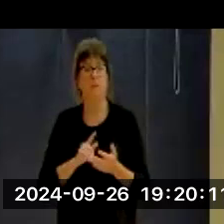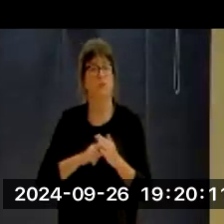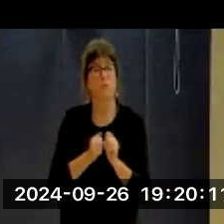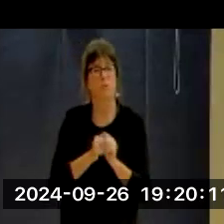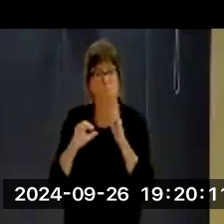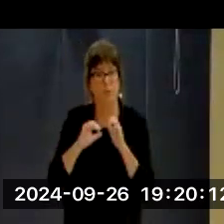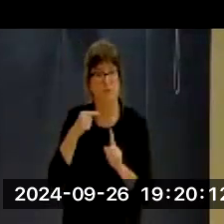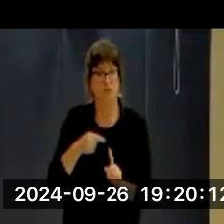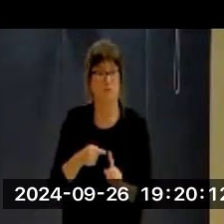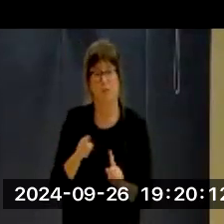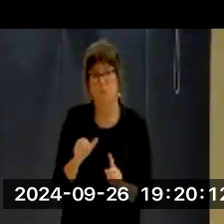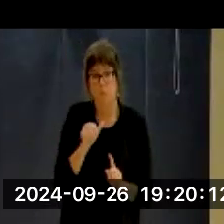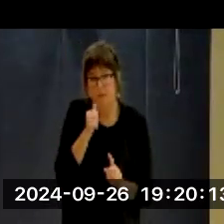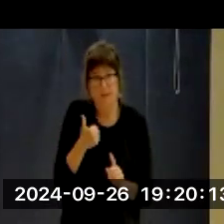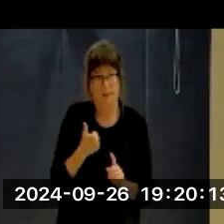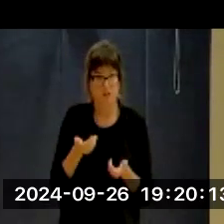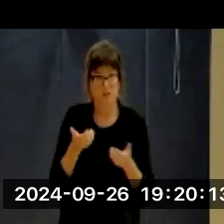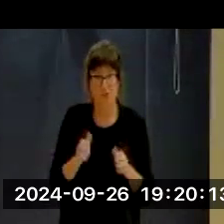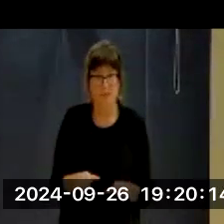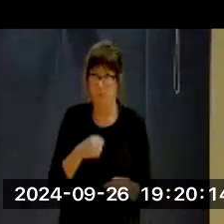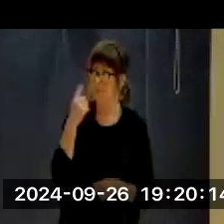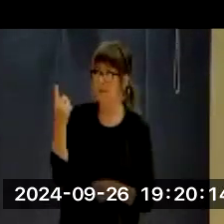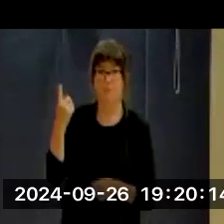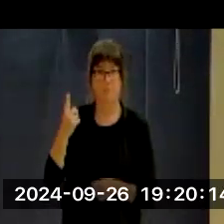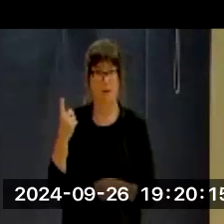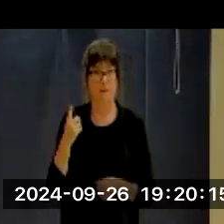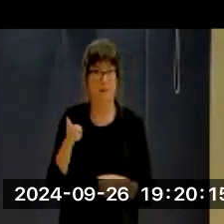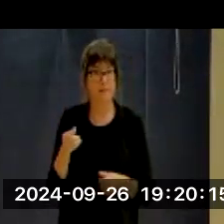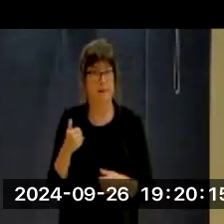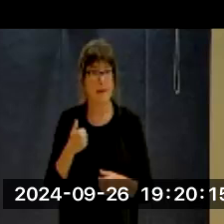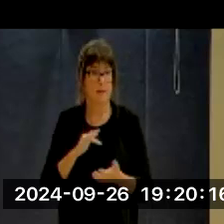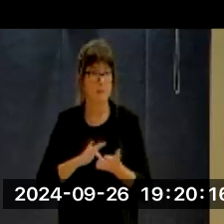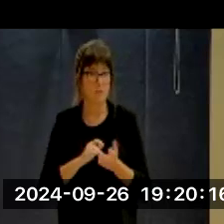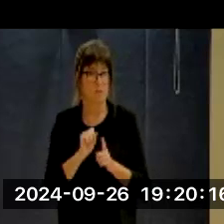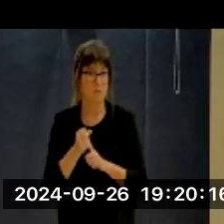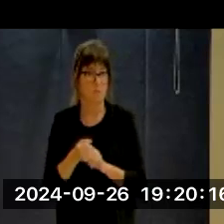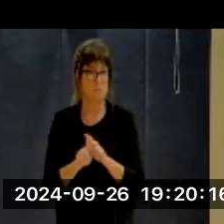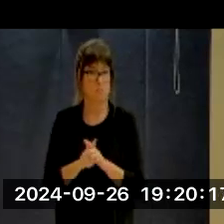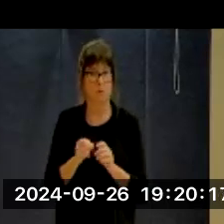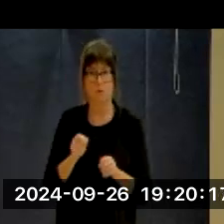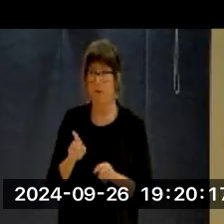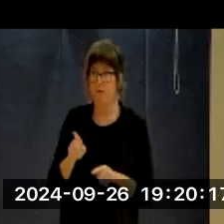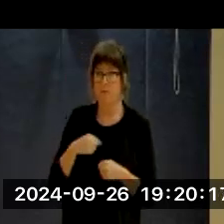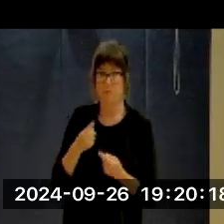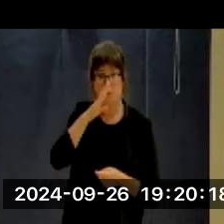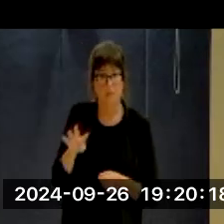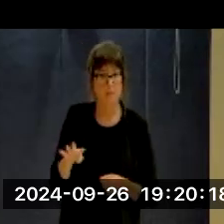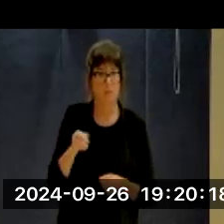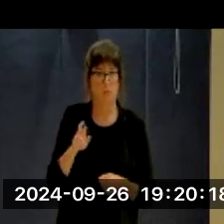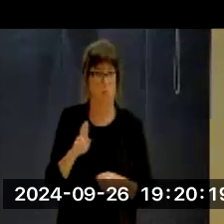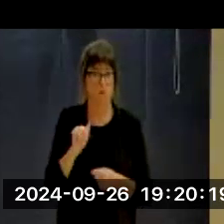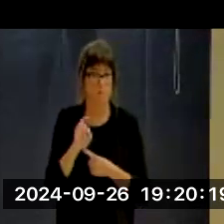have a chance to tell somebody that, you know, he had a medical condition or that he had been neglected or abused